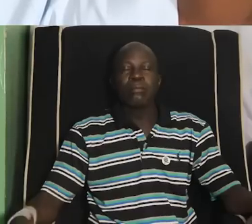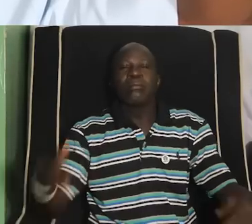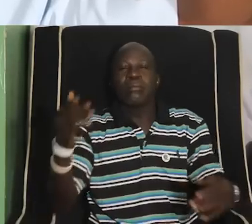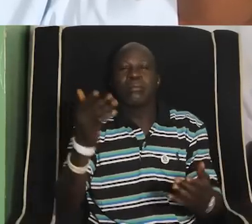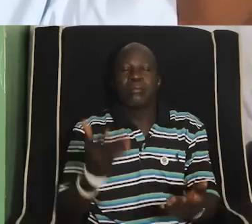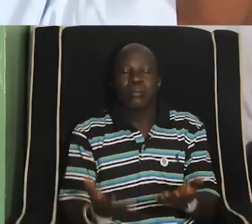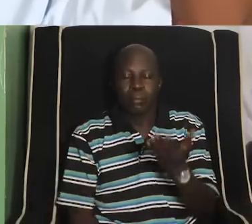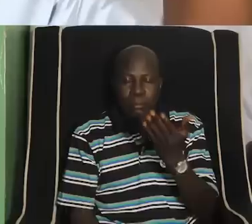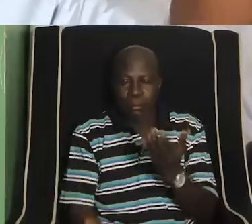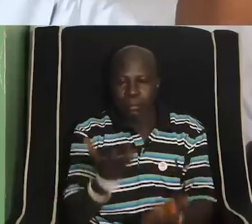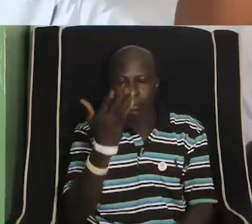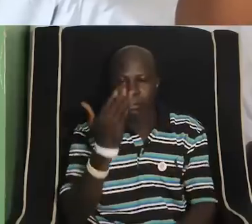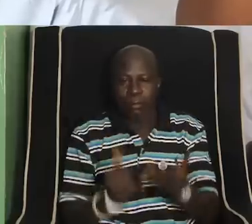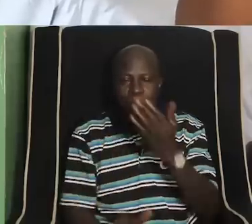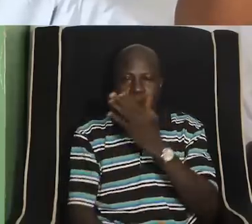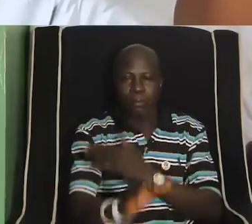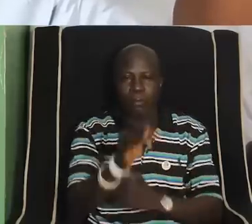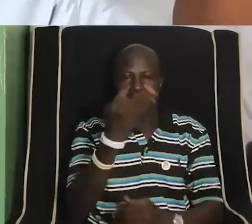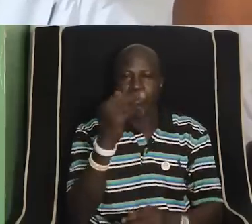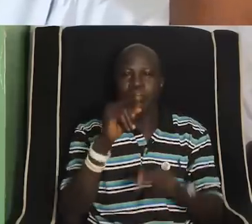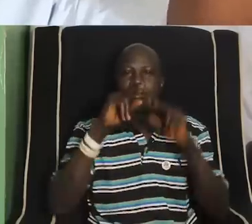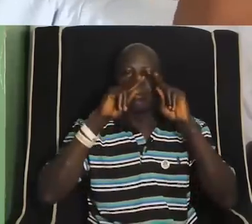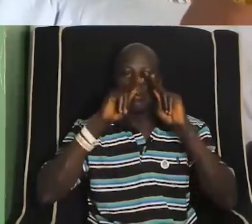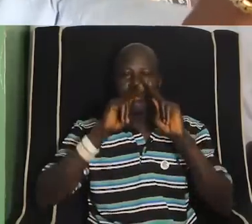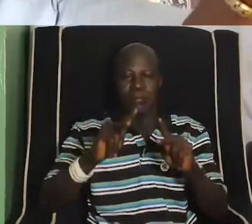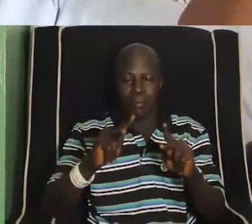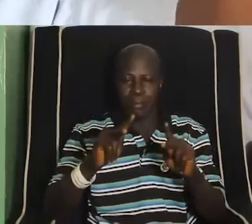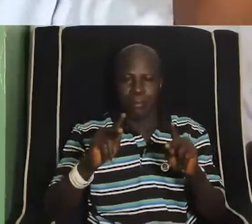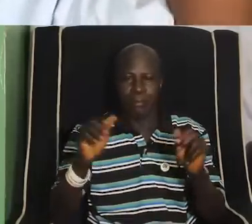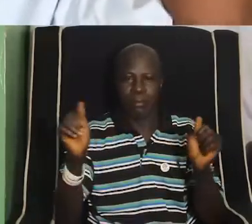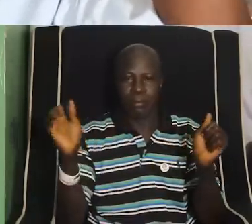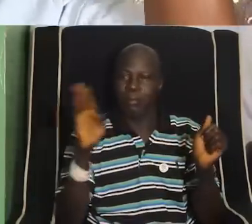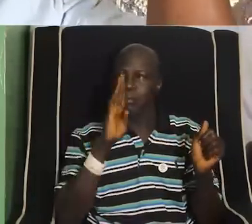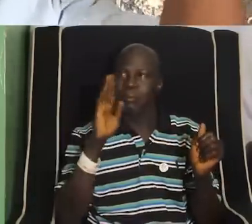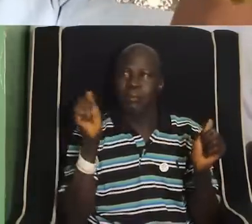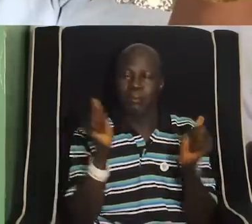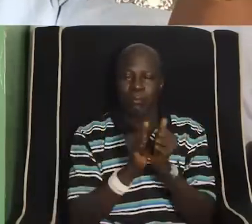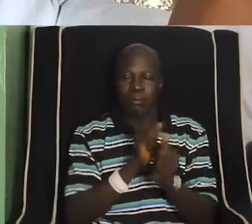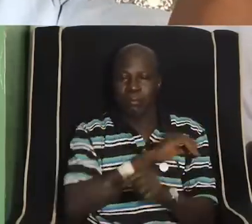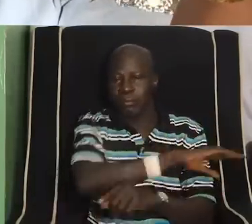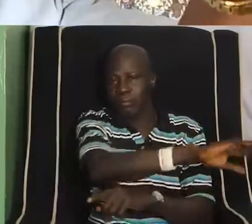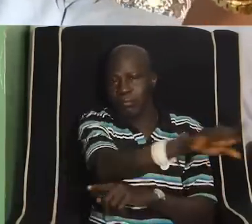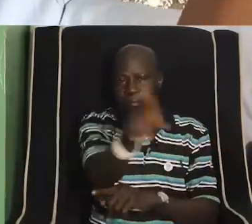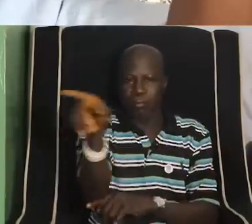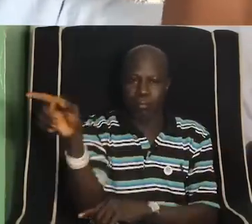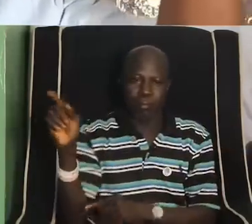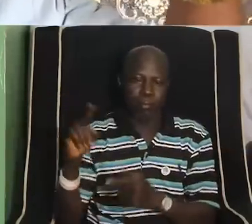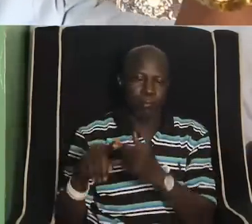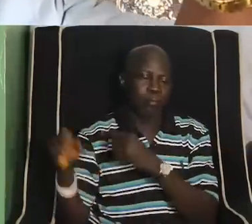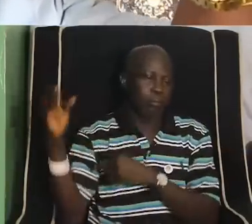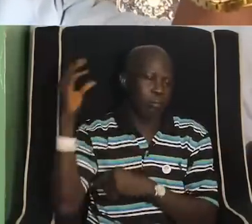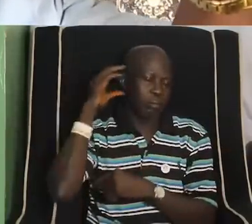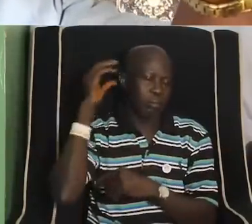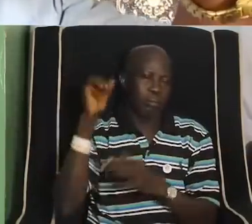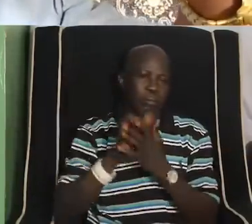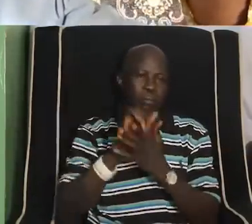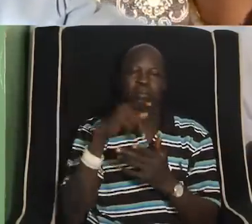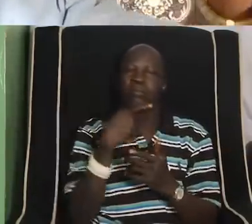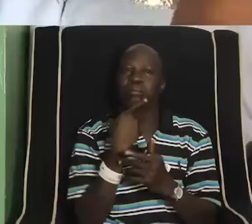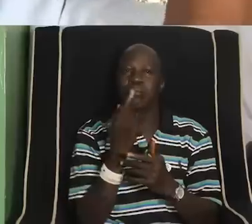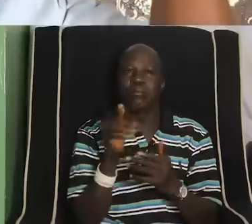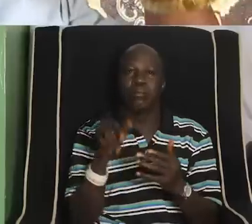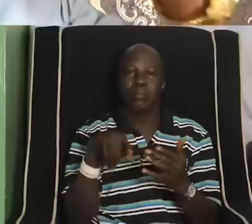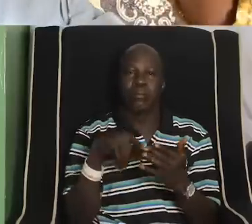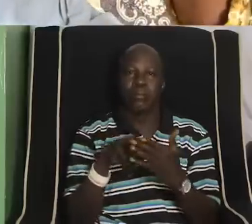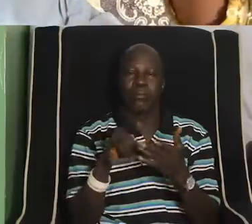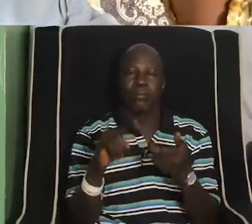ki olorun alafia may God of peace ko wa pelu gbogbo eniyan be with everyone that is hearing my voice